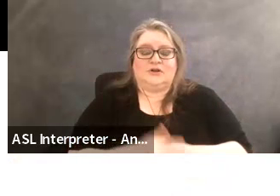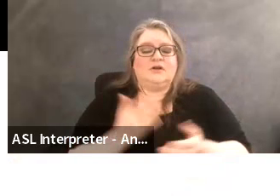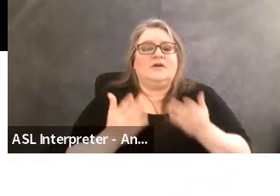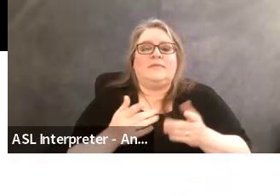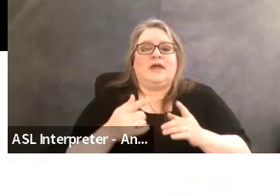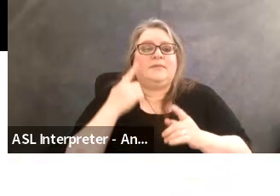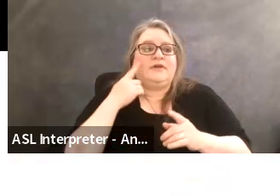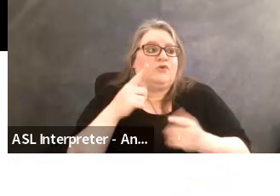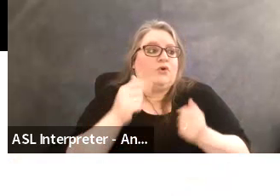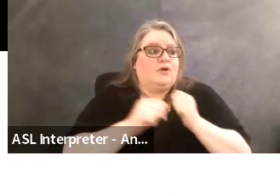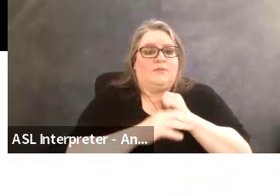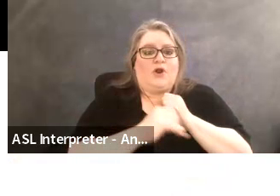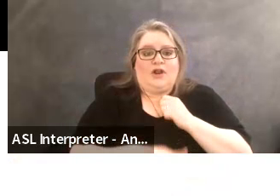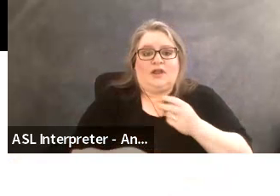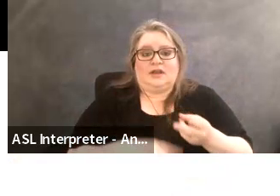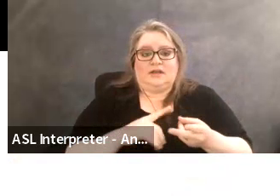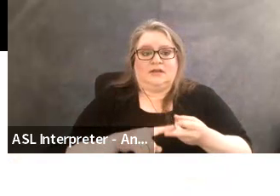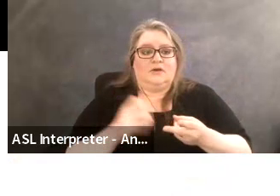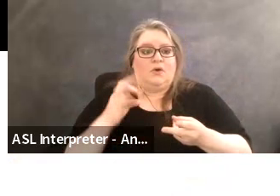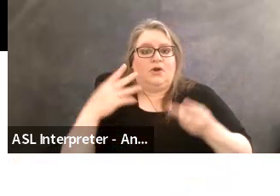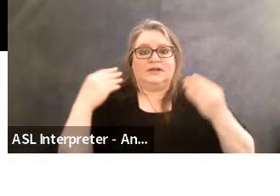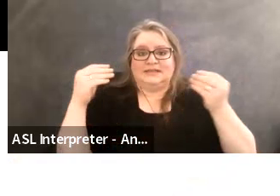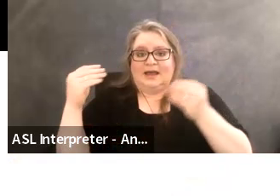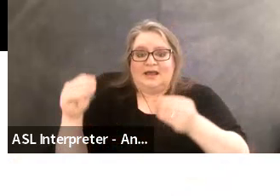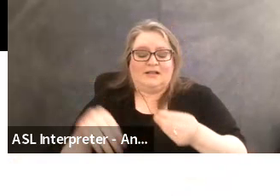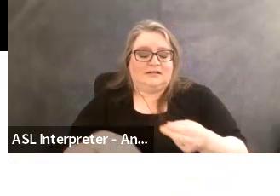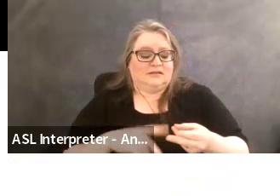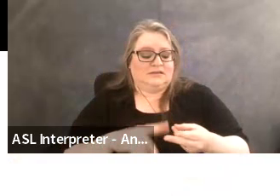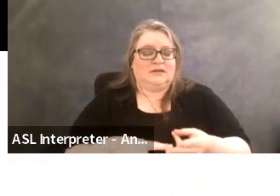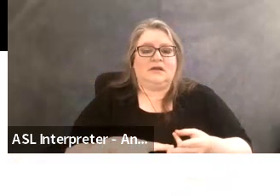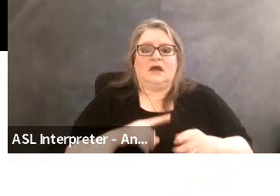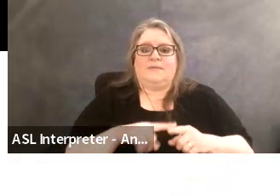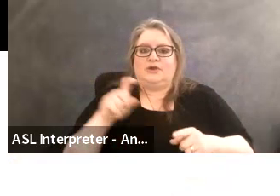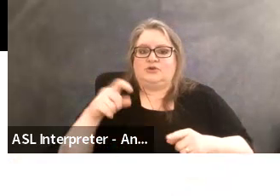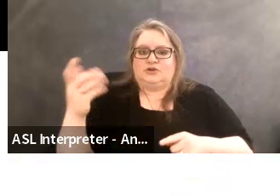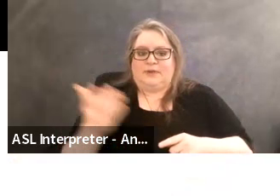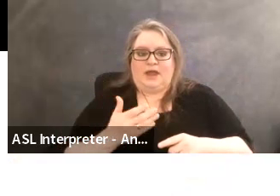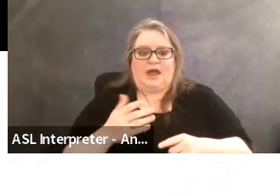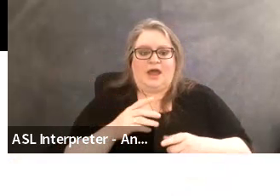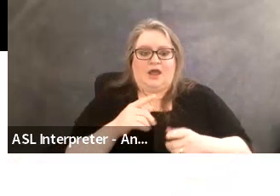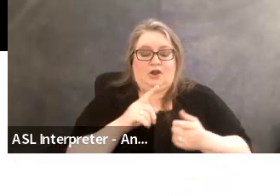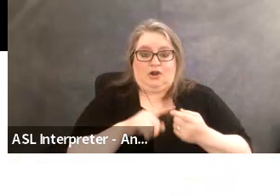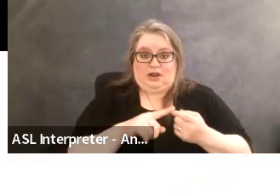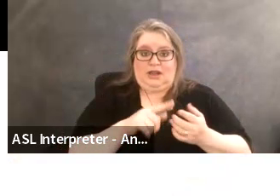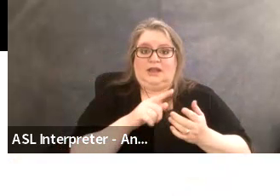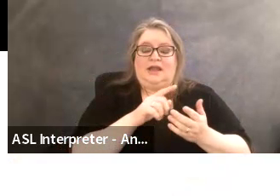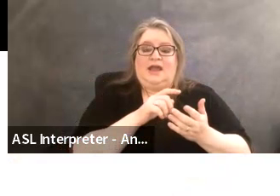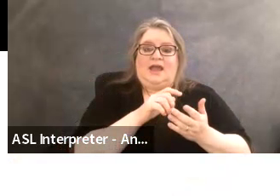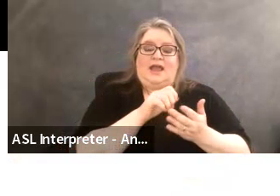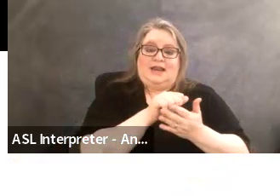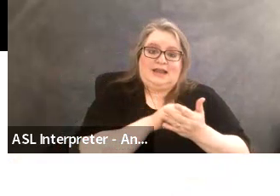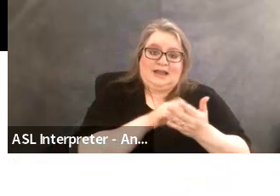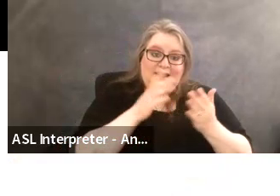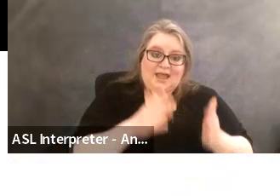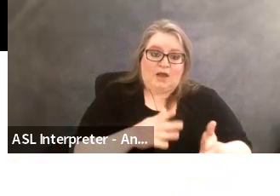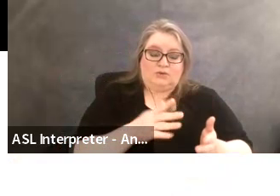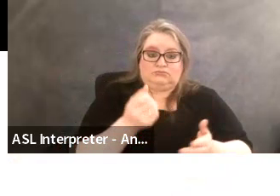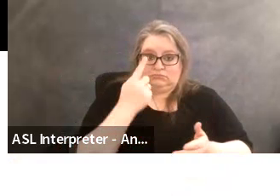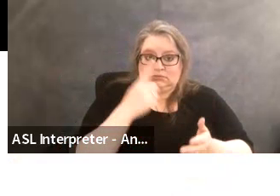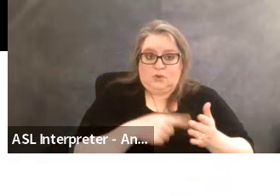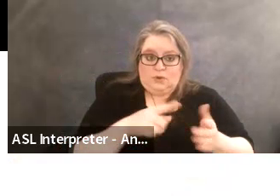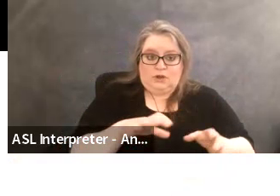marketing, maybe for sales, but you should definitely be hiring an accountant that understands what you do. You should